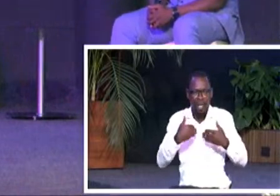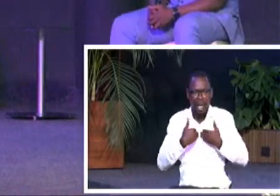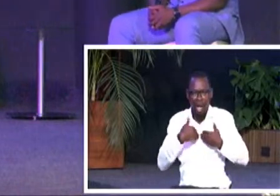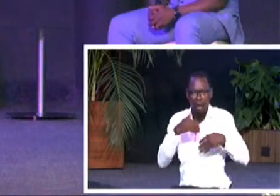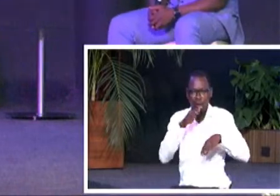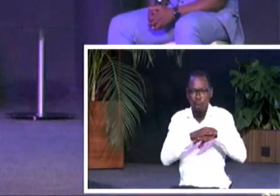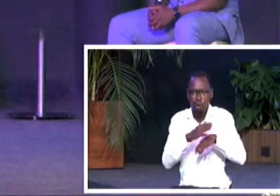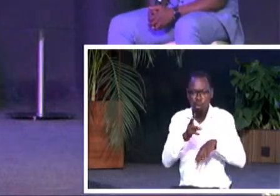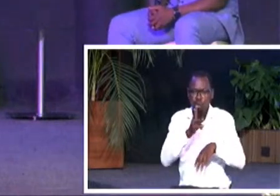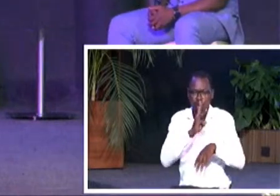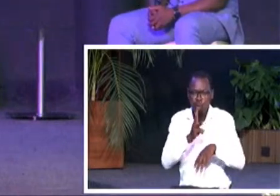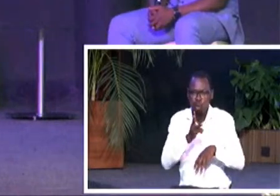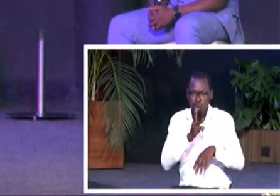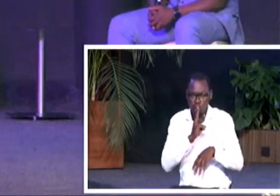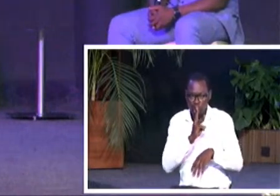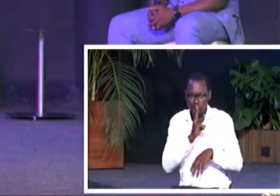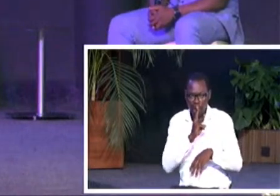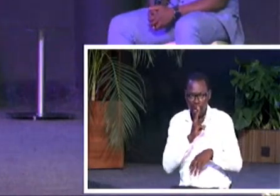water, and biodiversity.